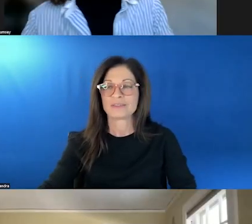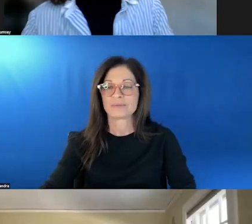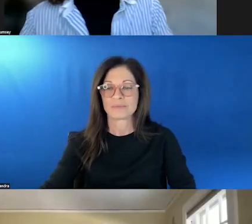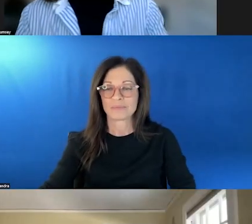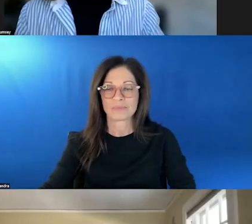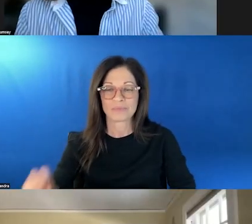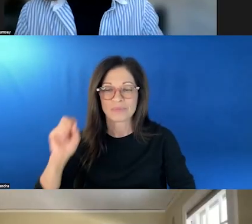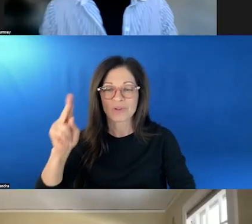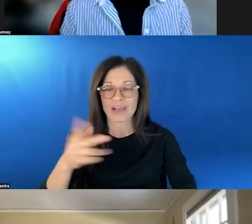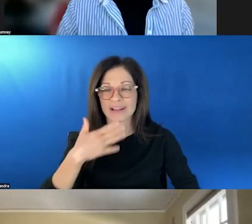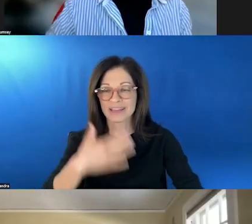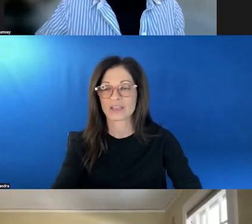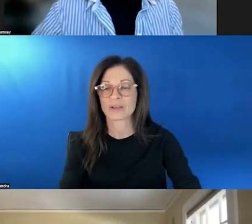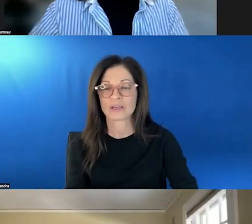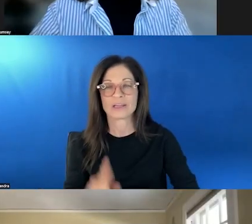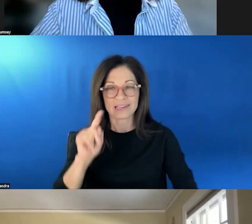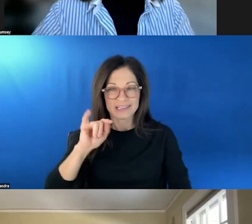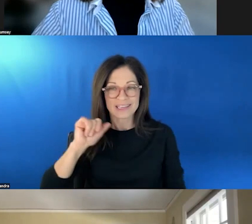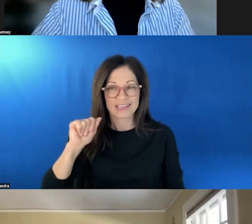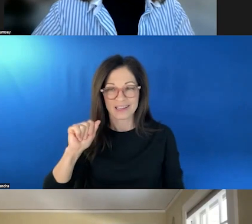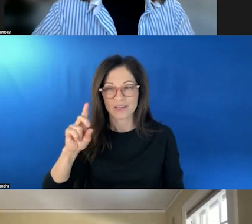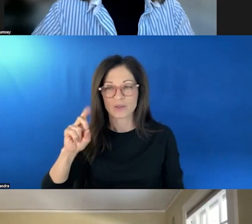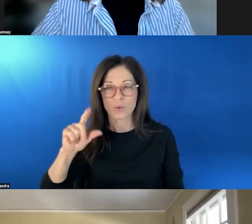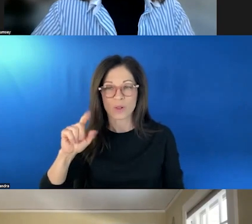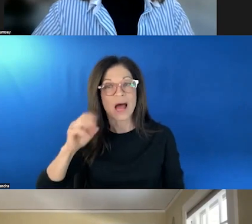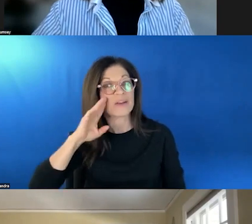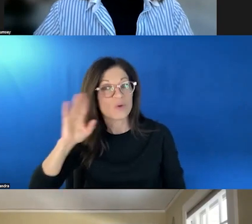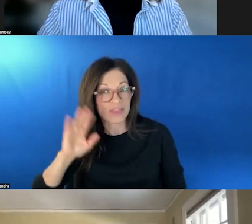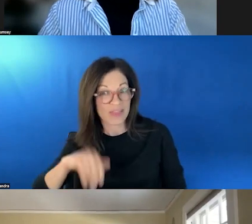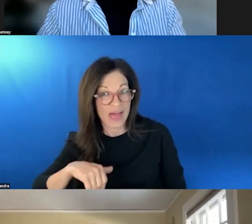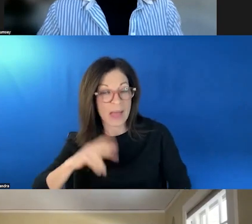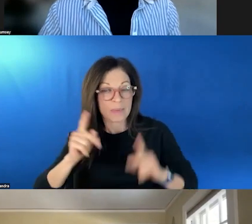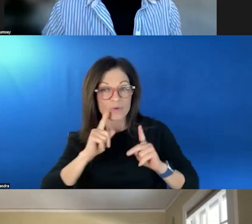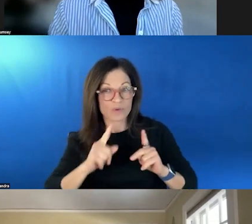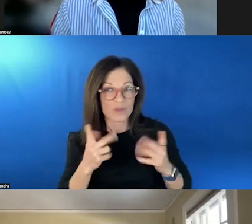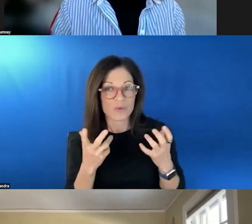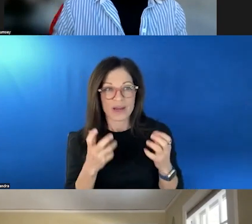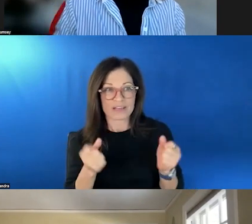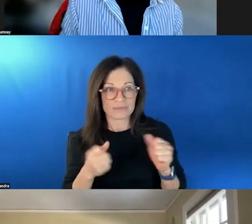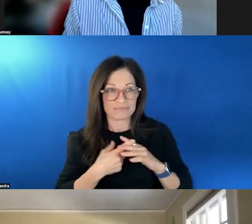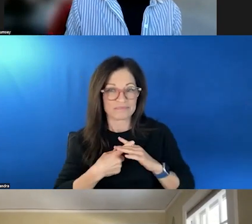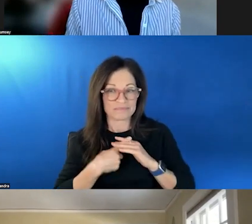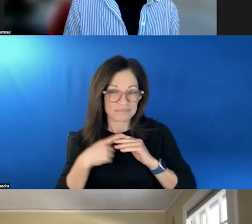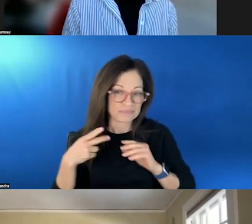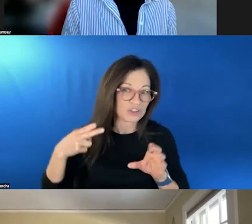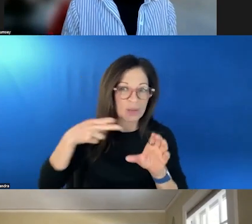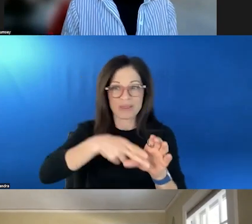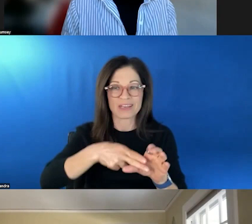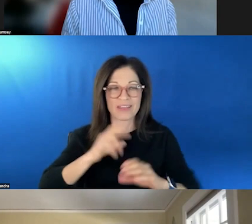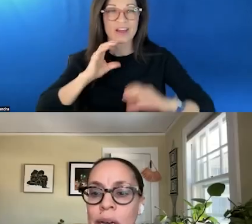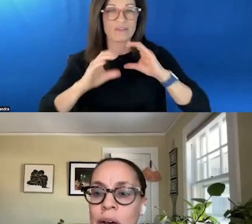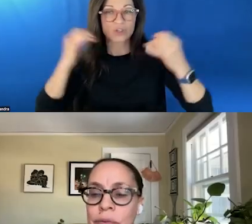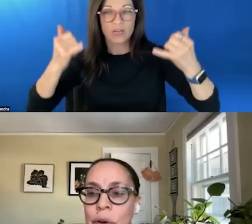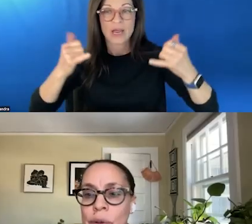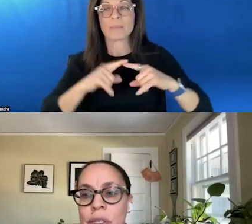you. Okay, so because I know FP folks are really keen on jumping into the conversation today, but I